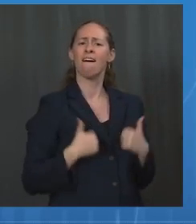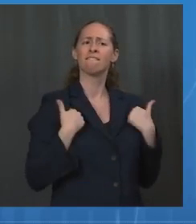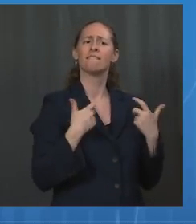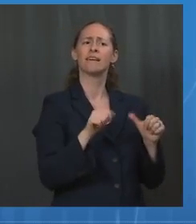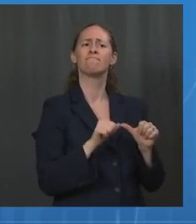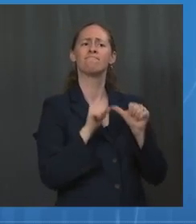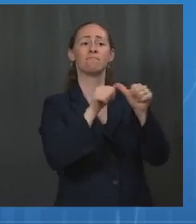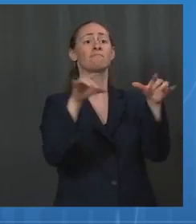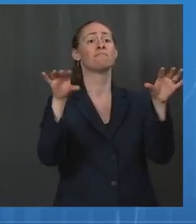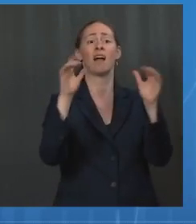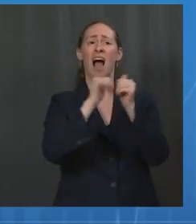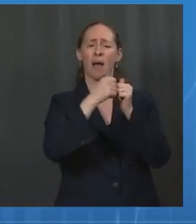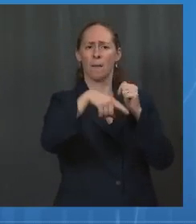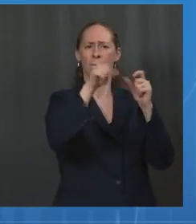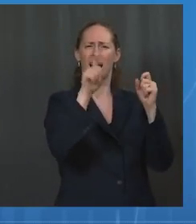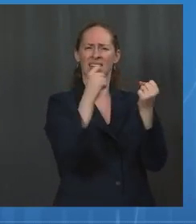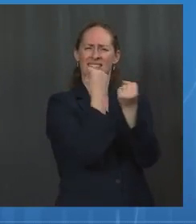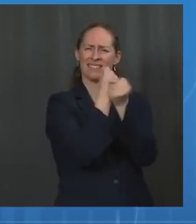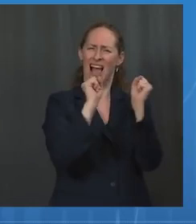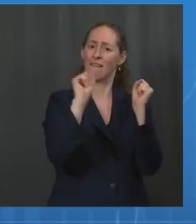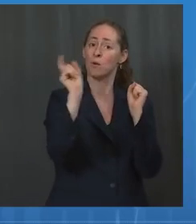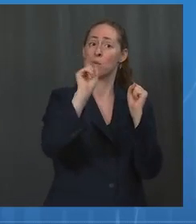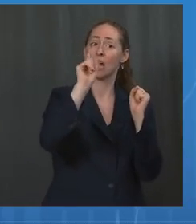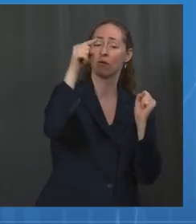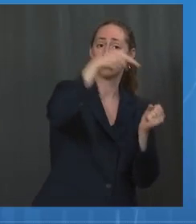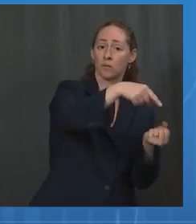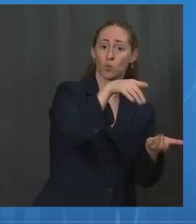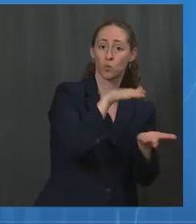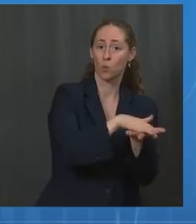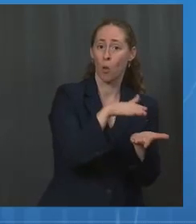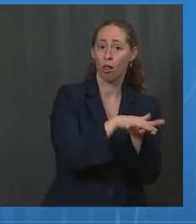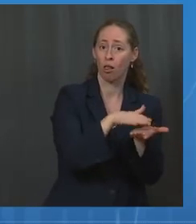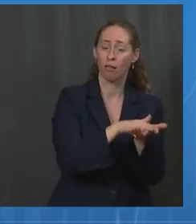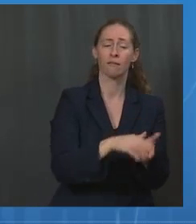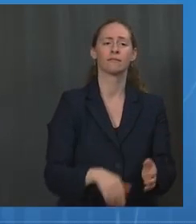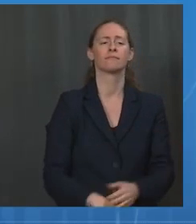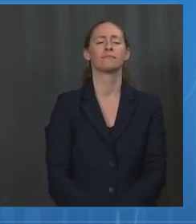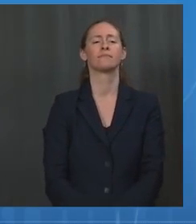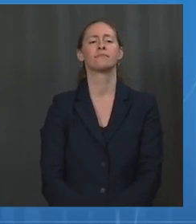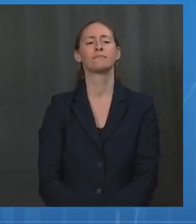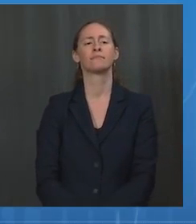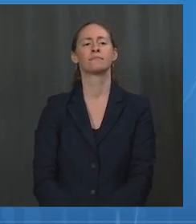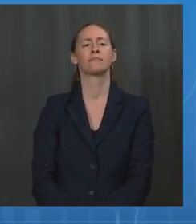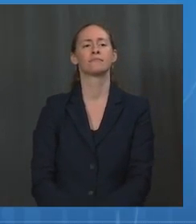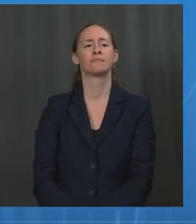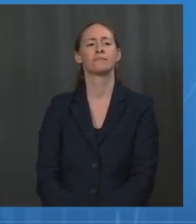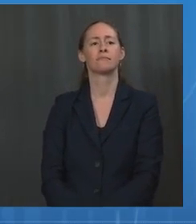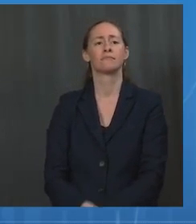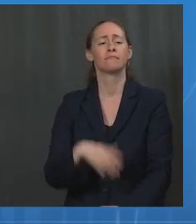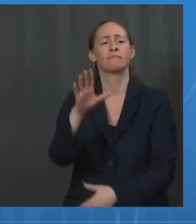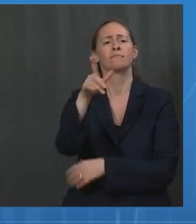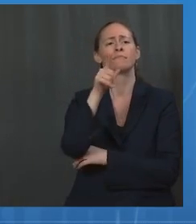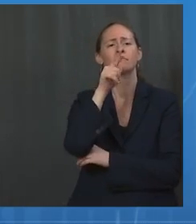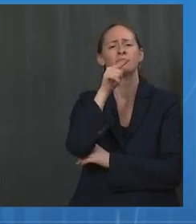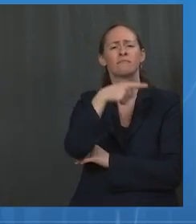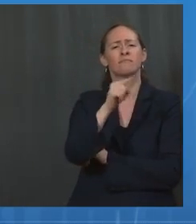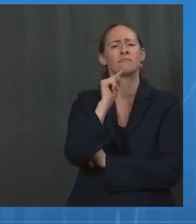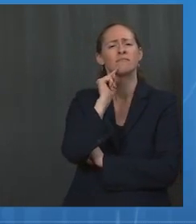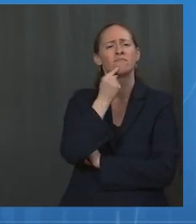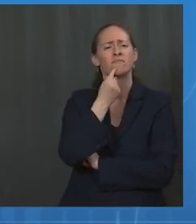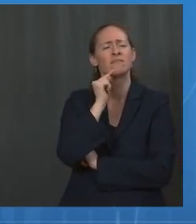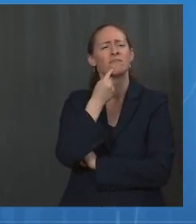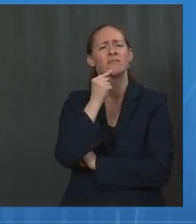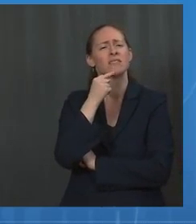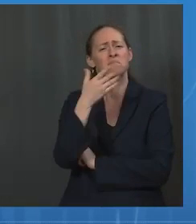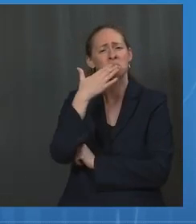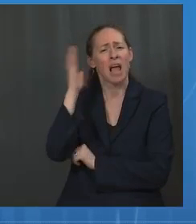safely back in the classroom for in-person learning. While symptomatic and severe cases in children remain less common than in other